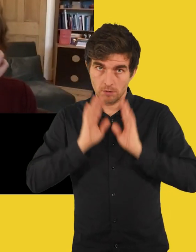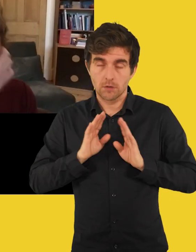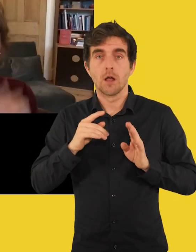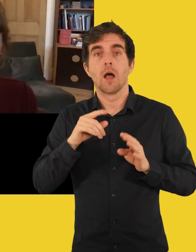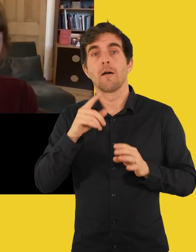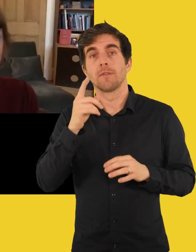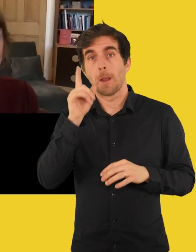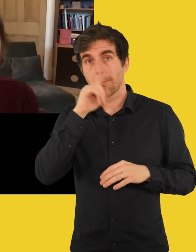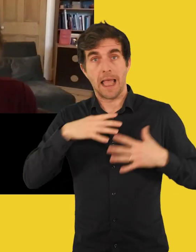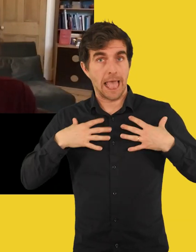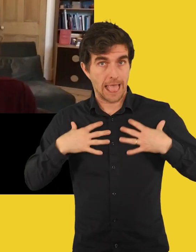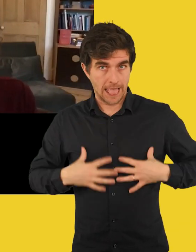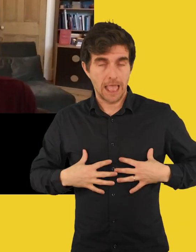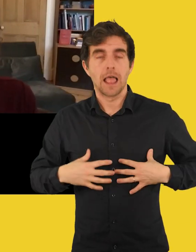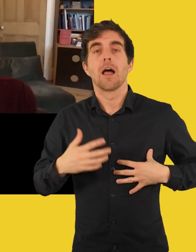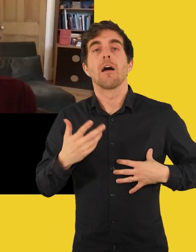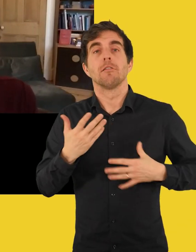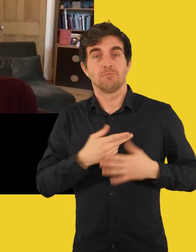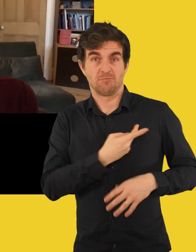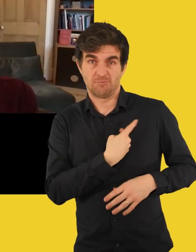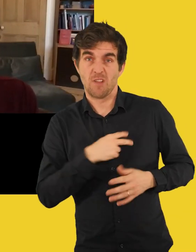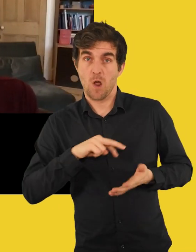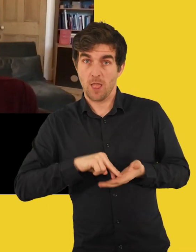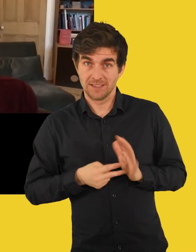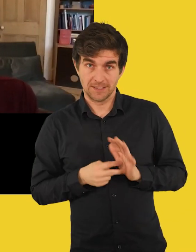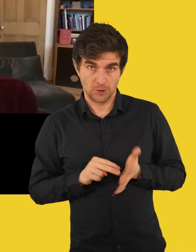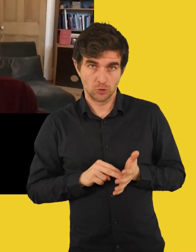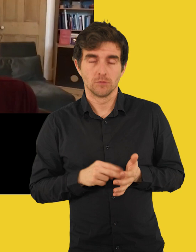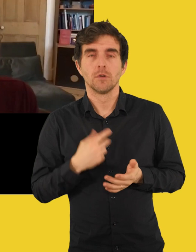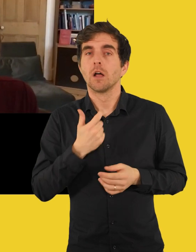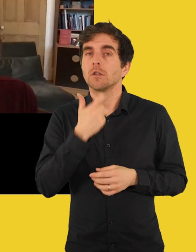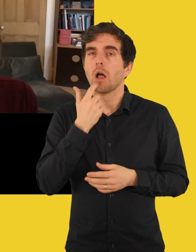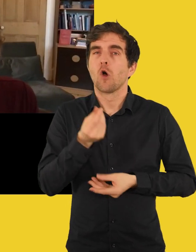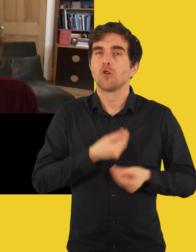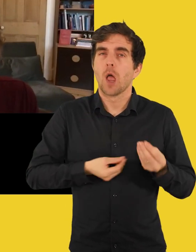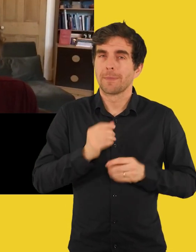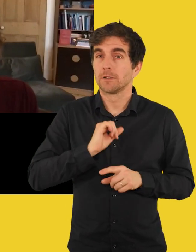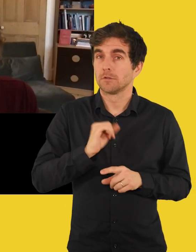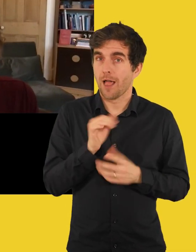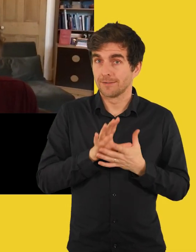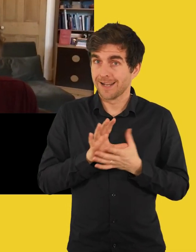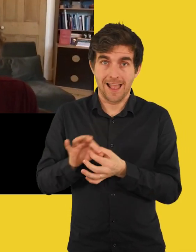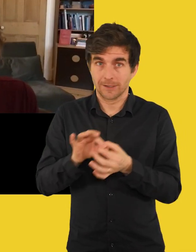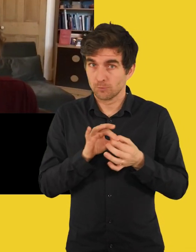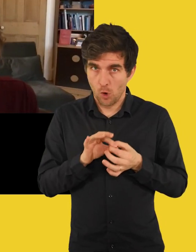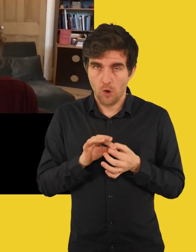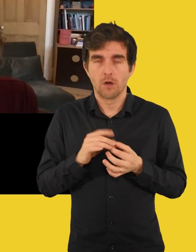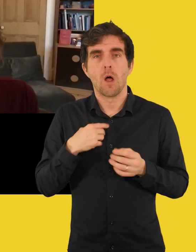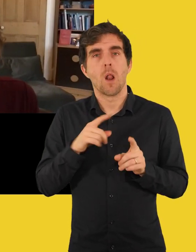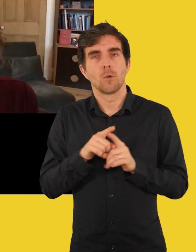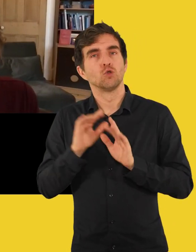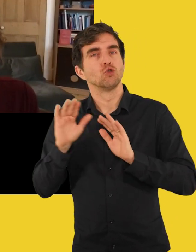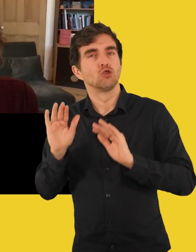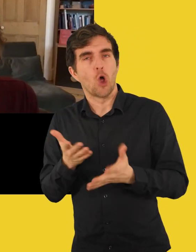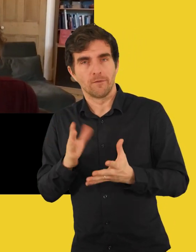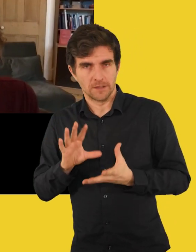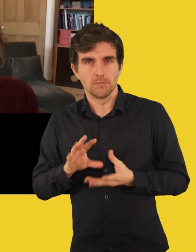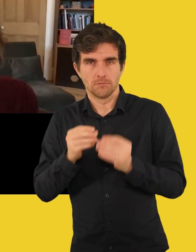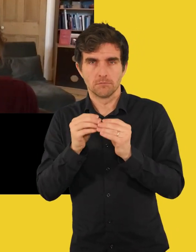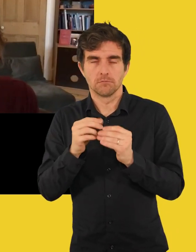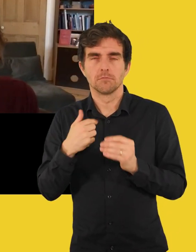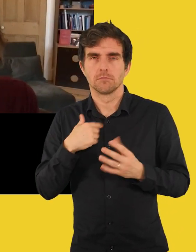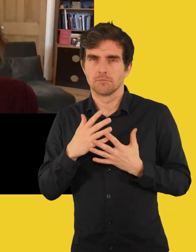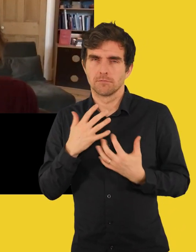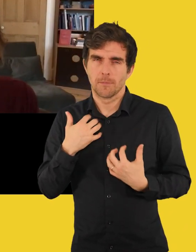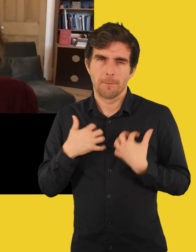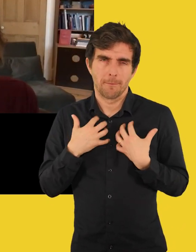a pink top today and glasses. Rebecca and I are organizers of Doughnut Economics Scotland Network, and I'm also a